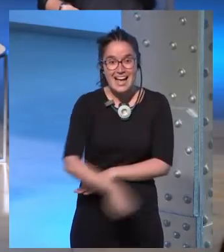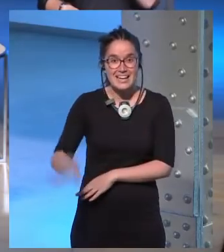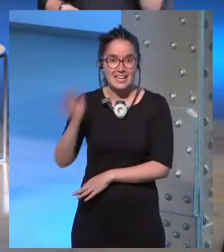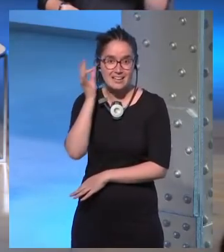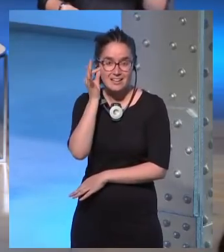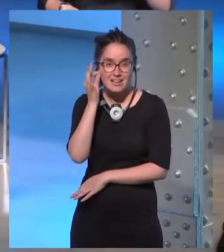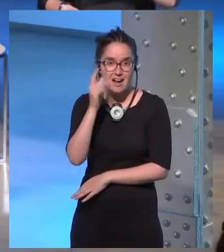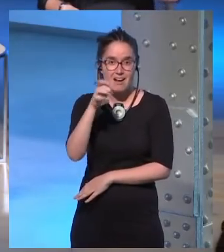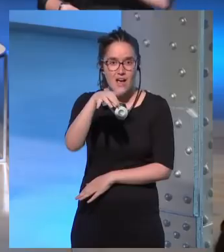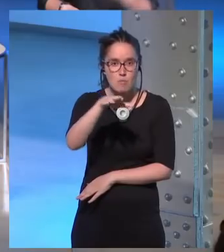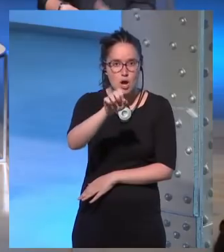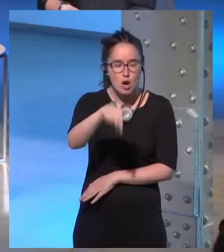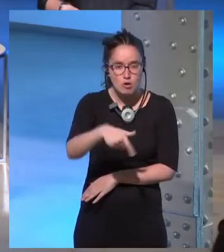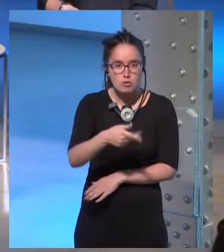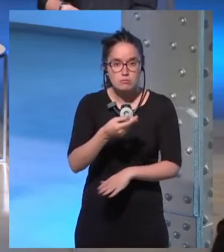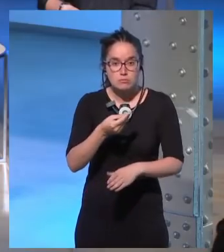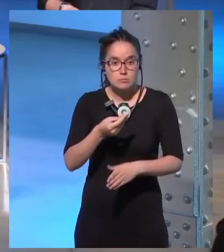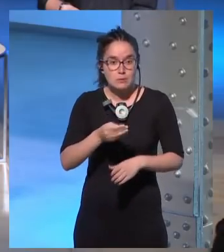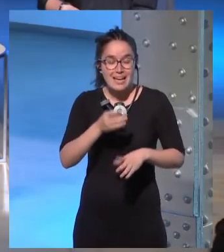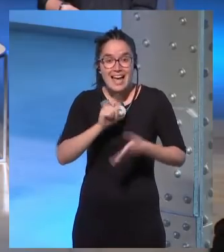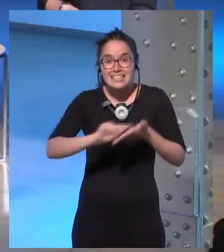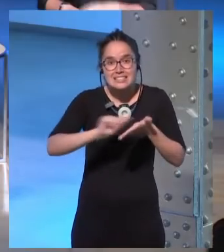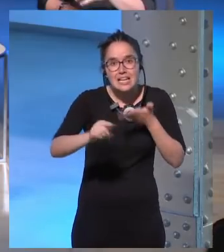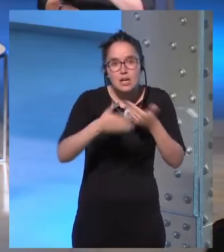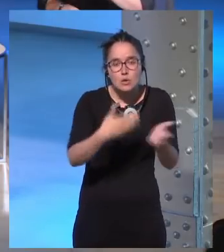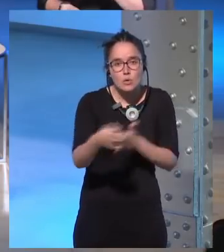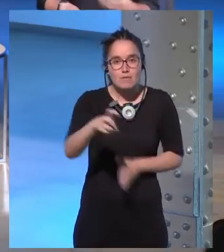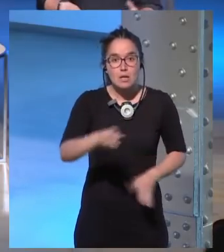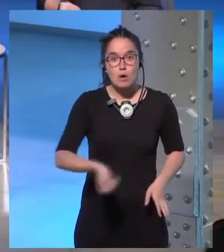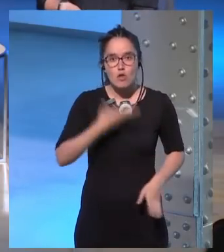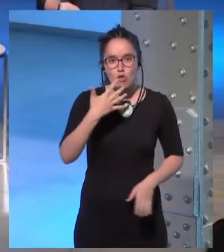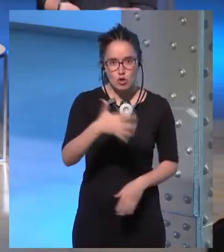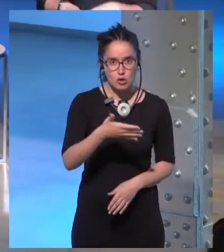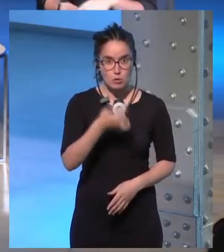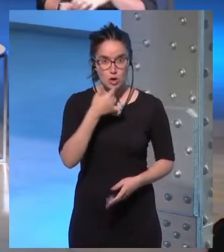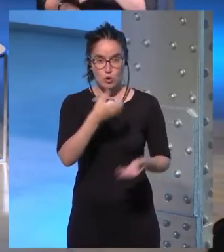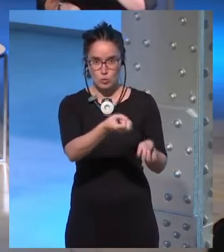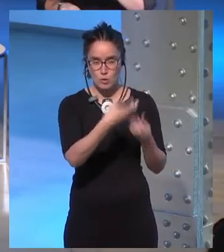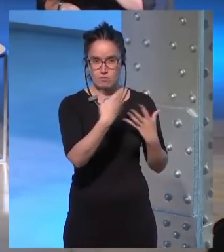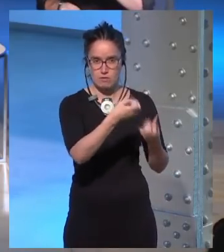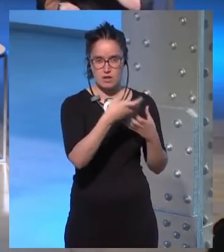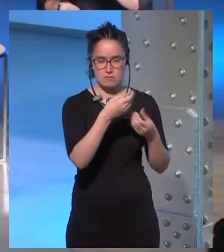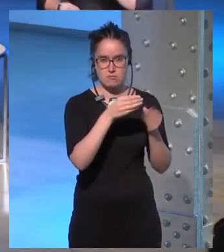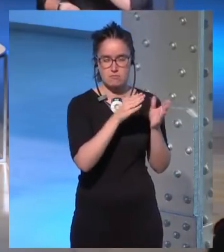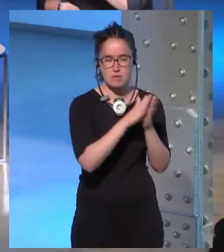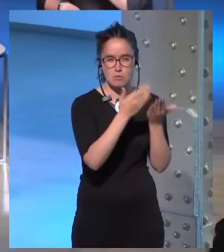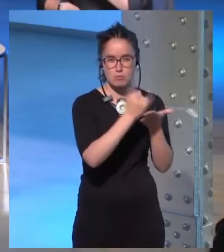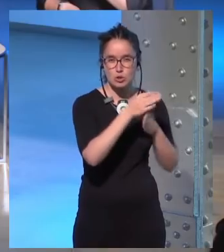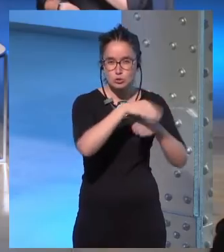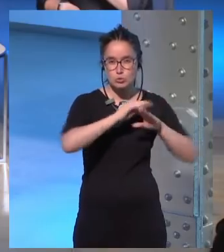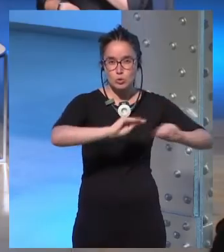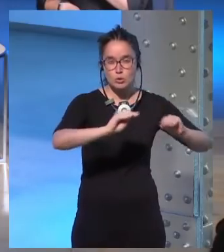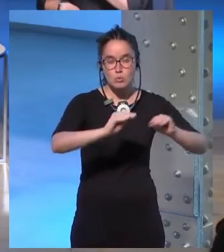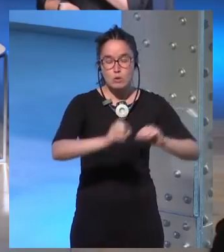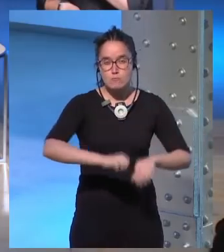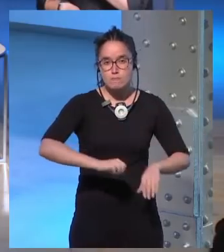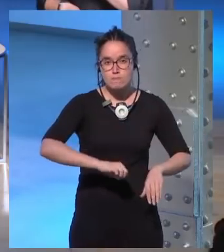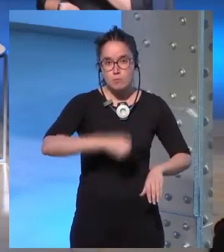was born, where the writer was born, because as you tell us in your